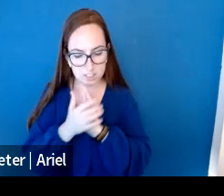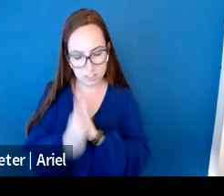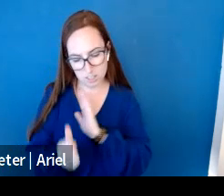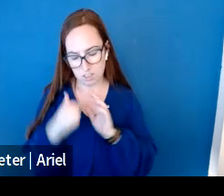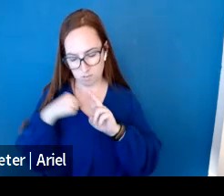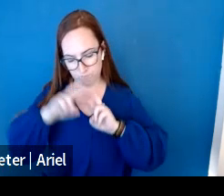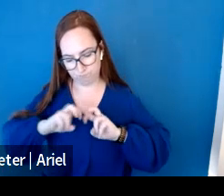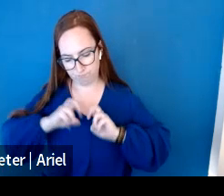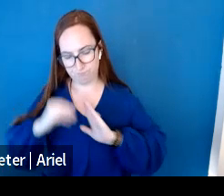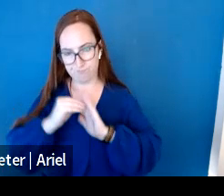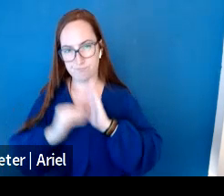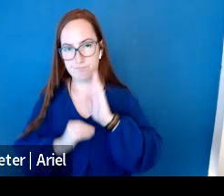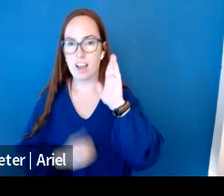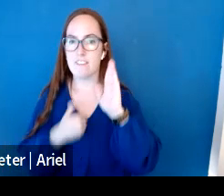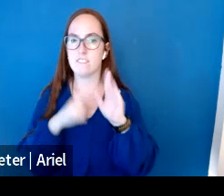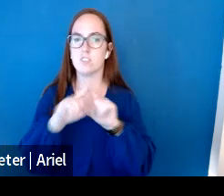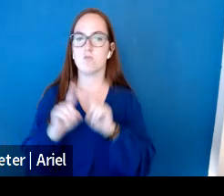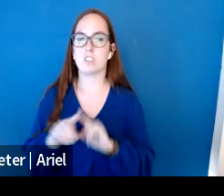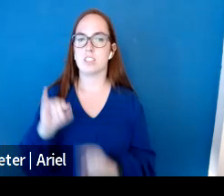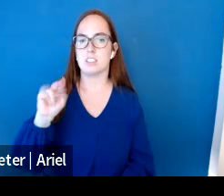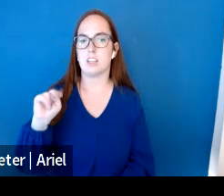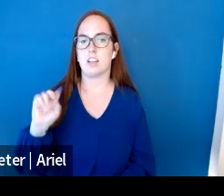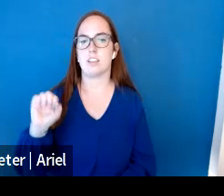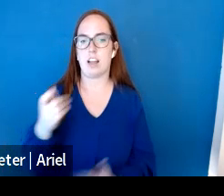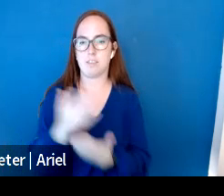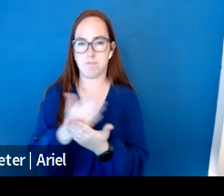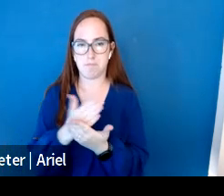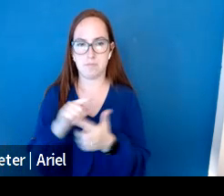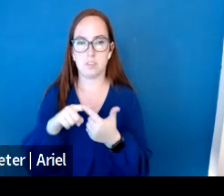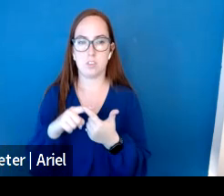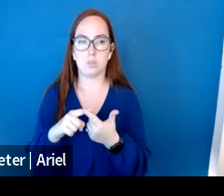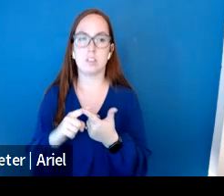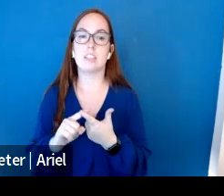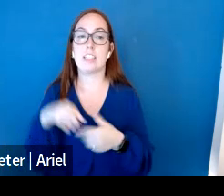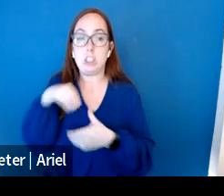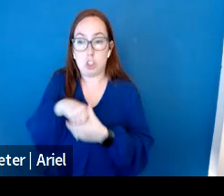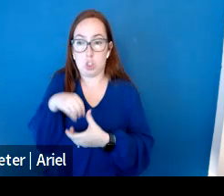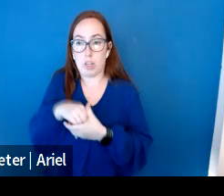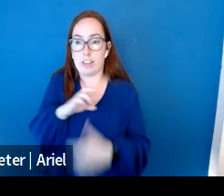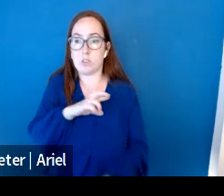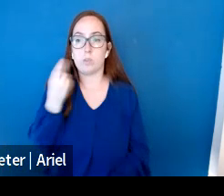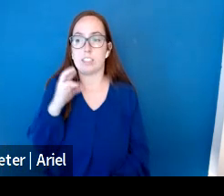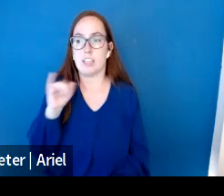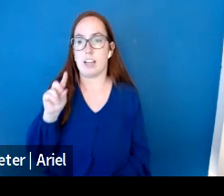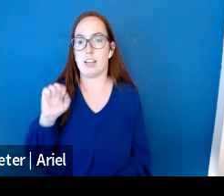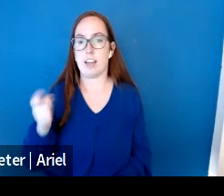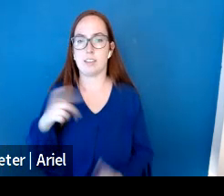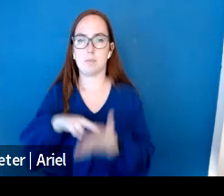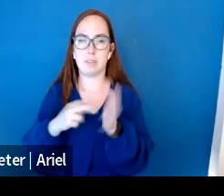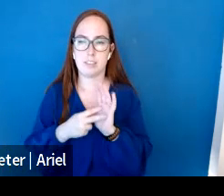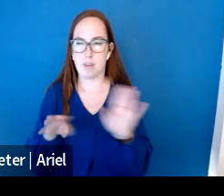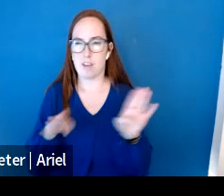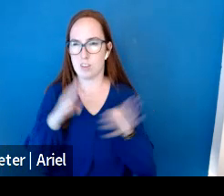indexes. So you'll see the internalizing risk index, which includes internalizing behaviors such